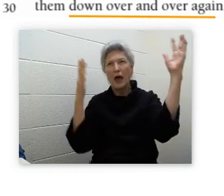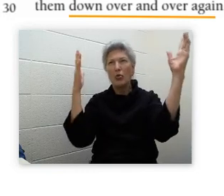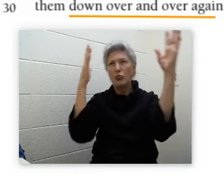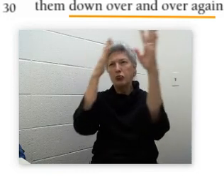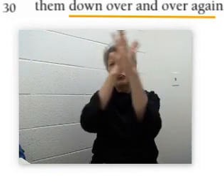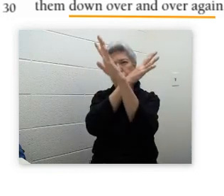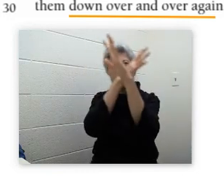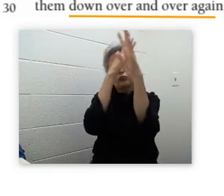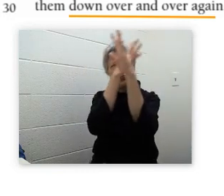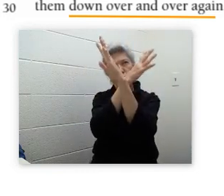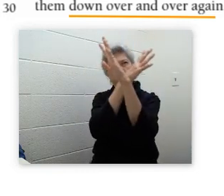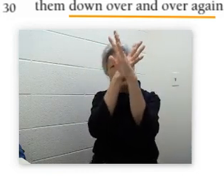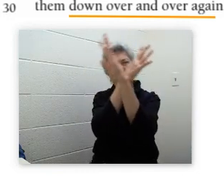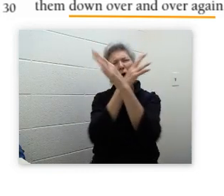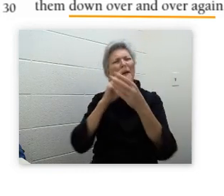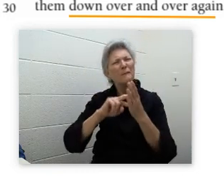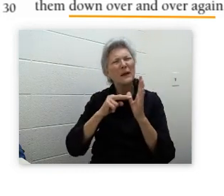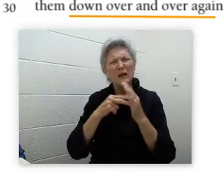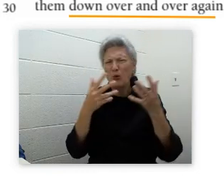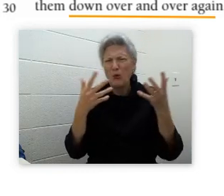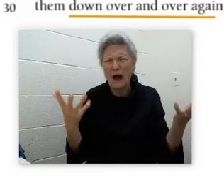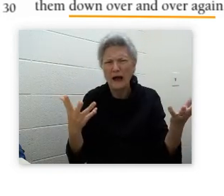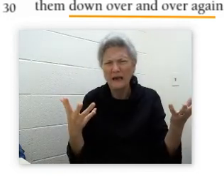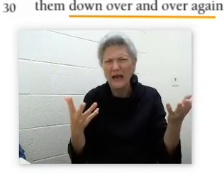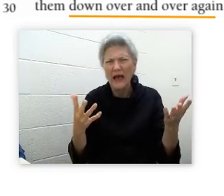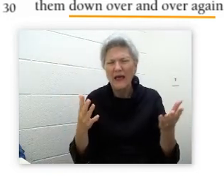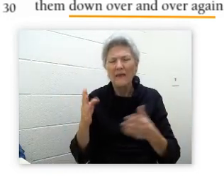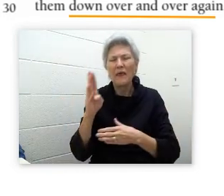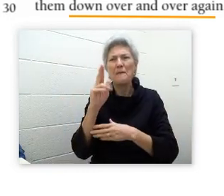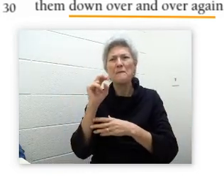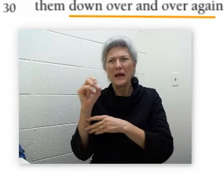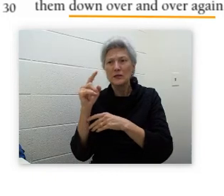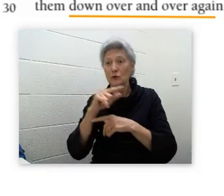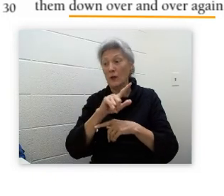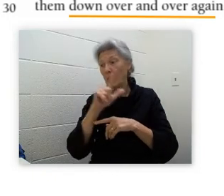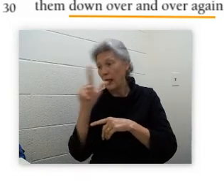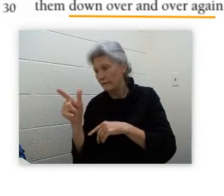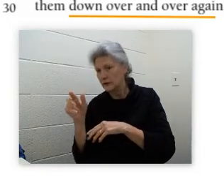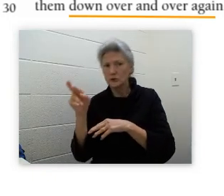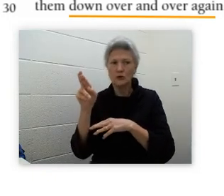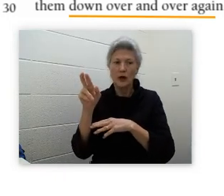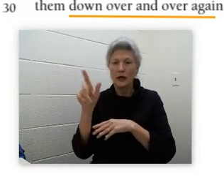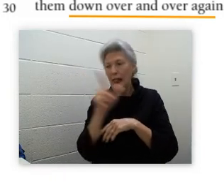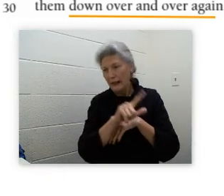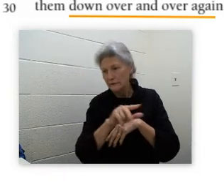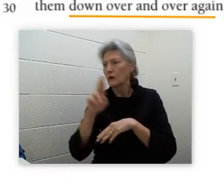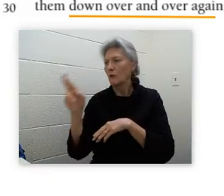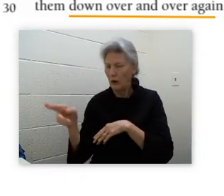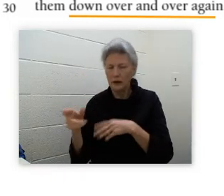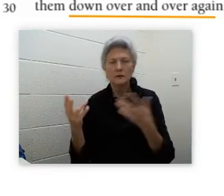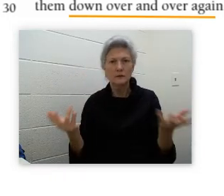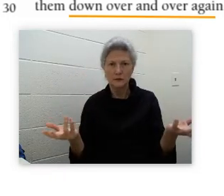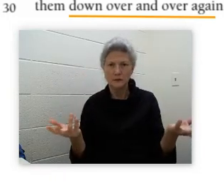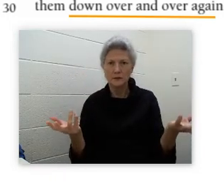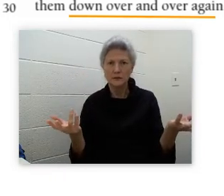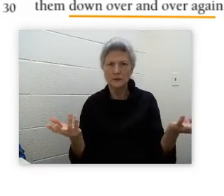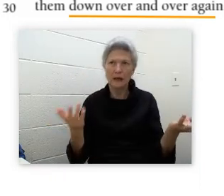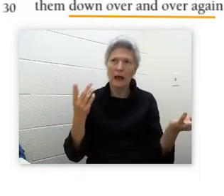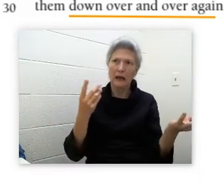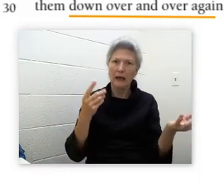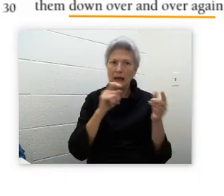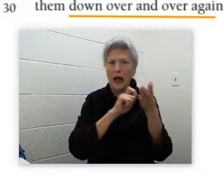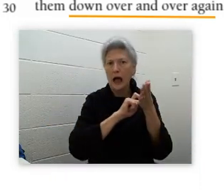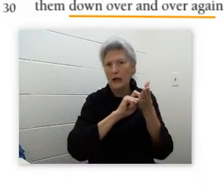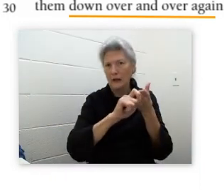thinking, okay, what does he mean by that? These birches are kind of bent to the left and the right. So I kind of